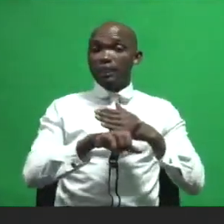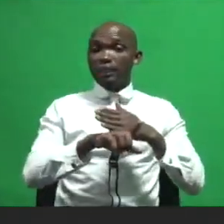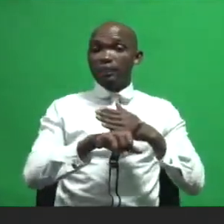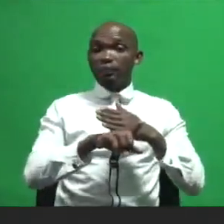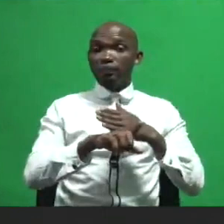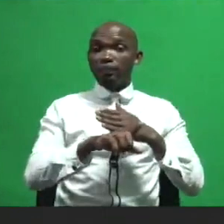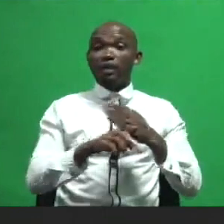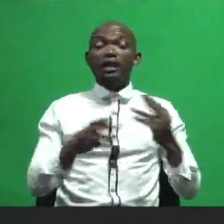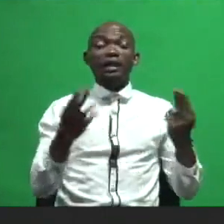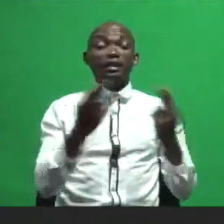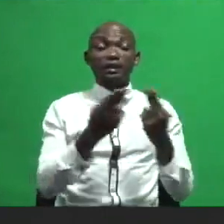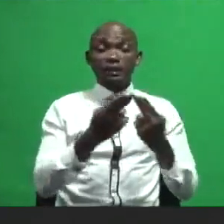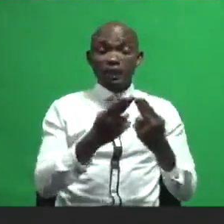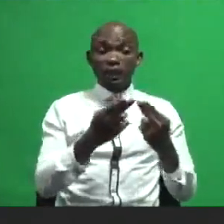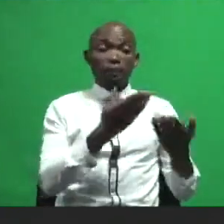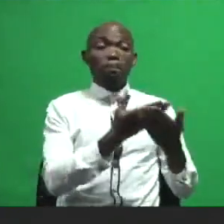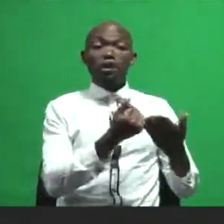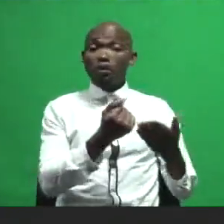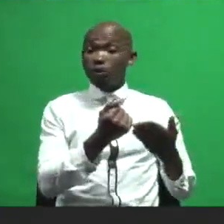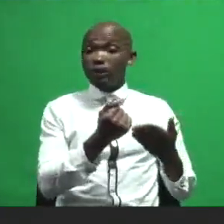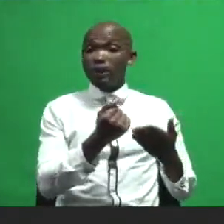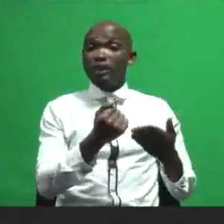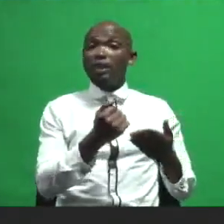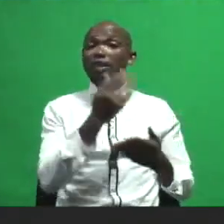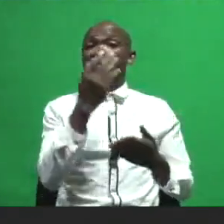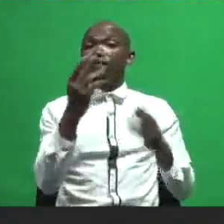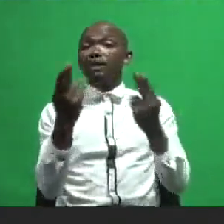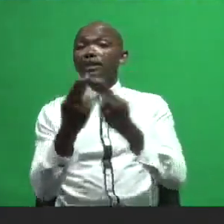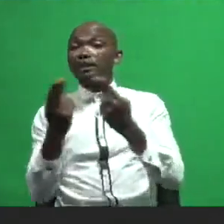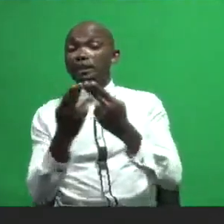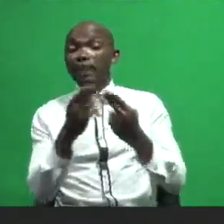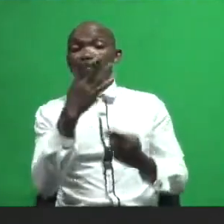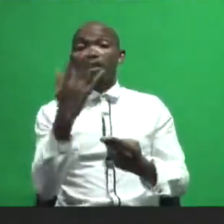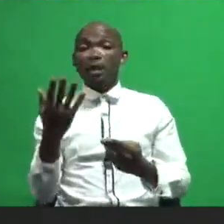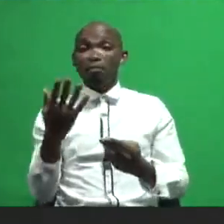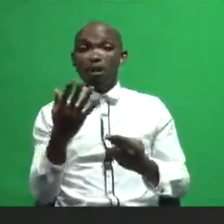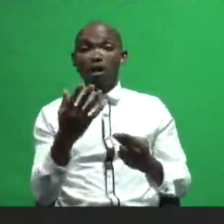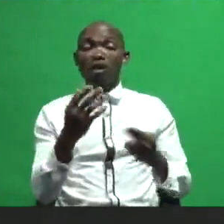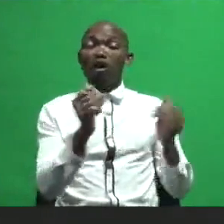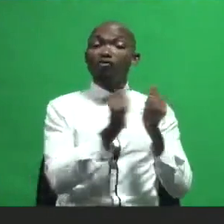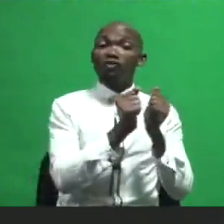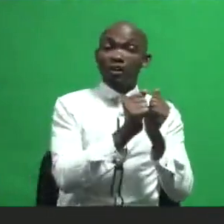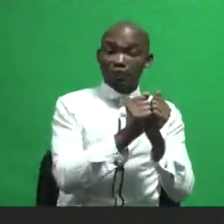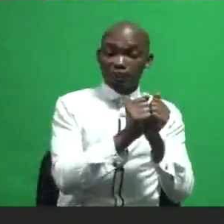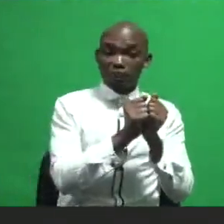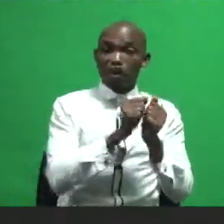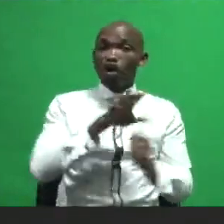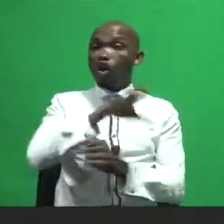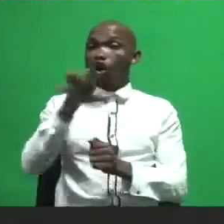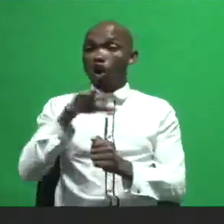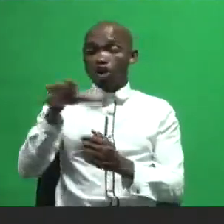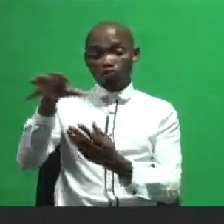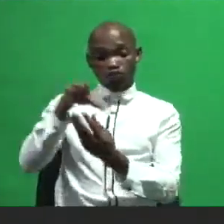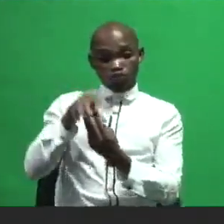in terms of what? They are the same because they have the same number of atoms. All of